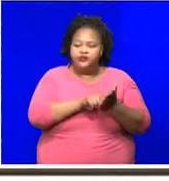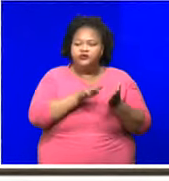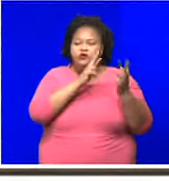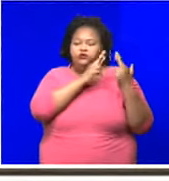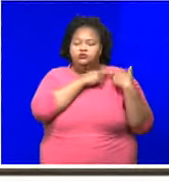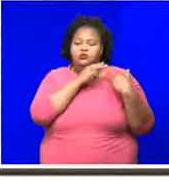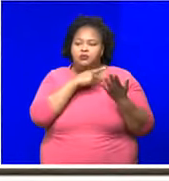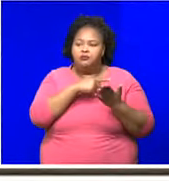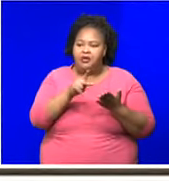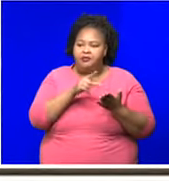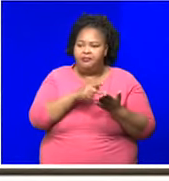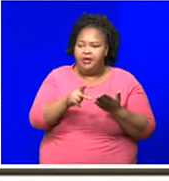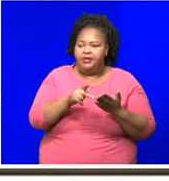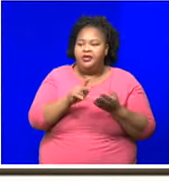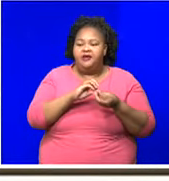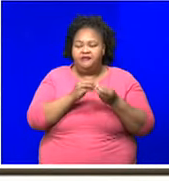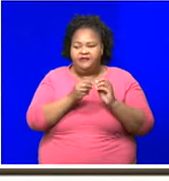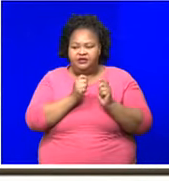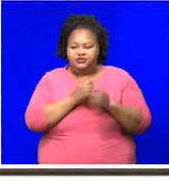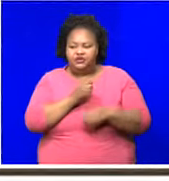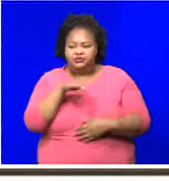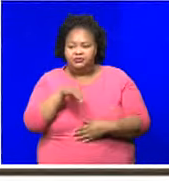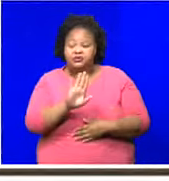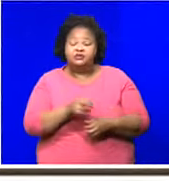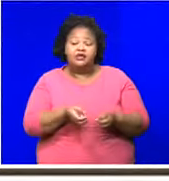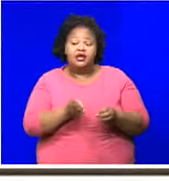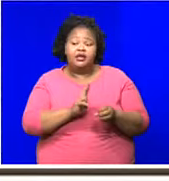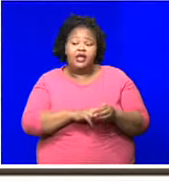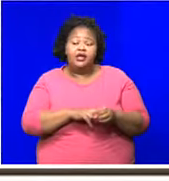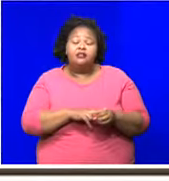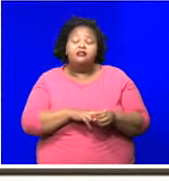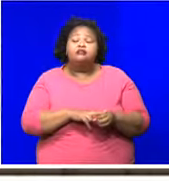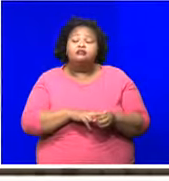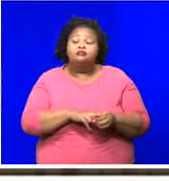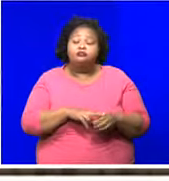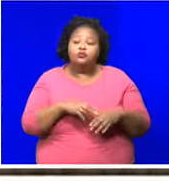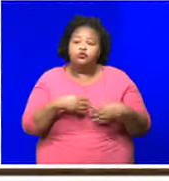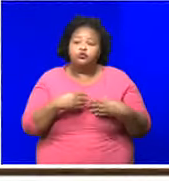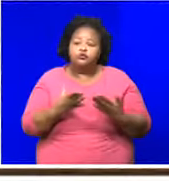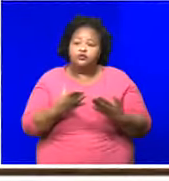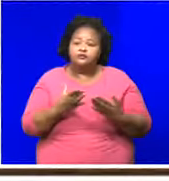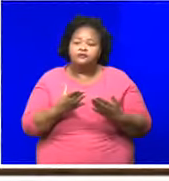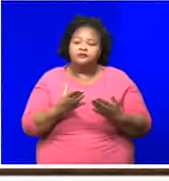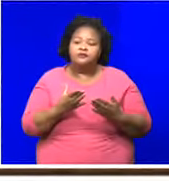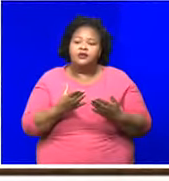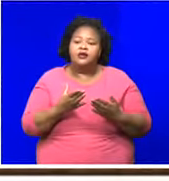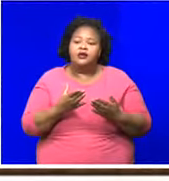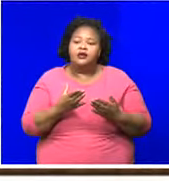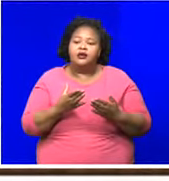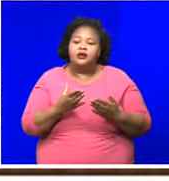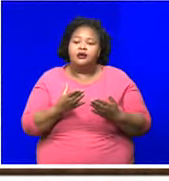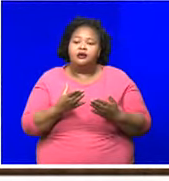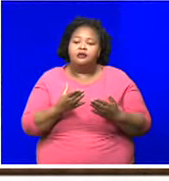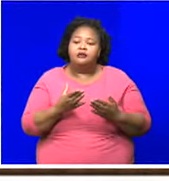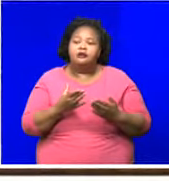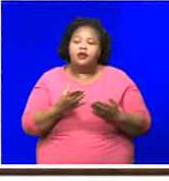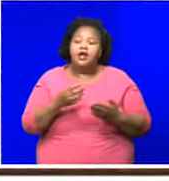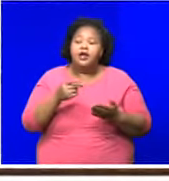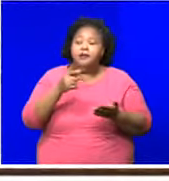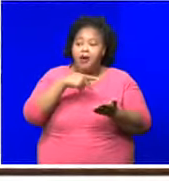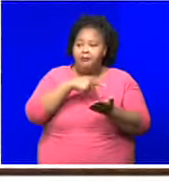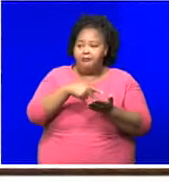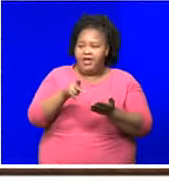irrevocability of settlements. And it's also to ensure identification, control, minimization, and management of